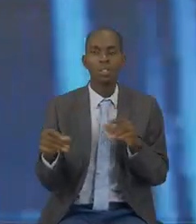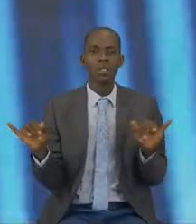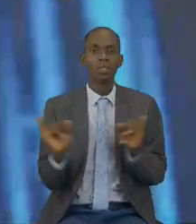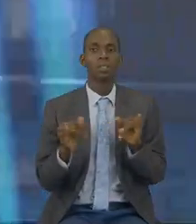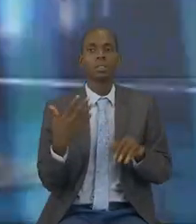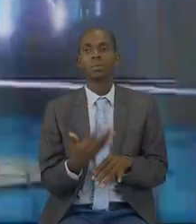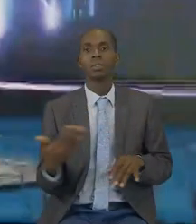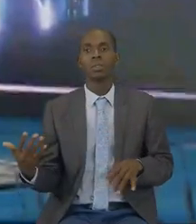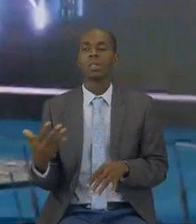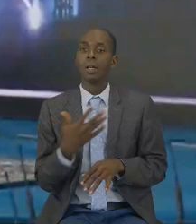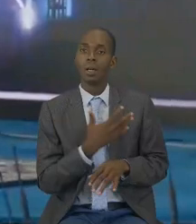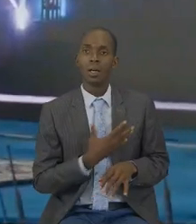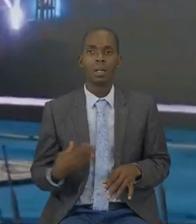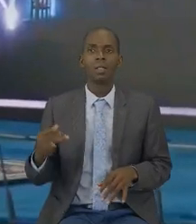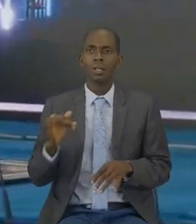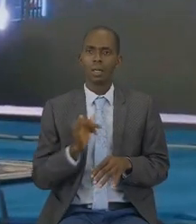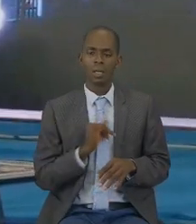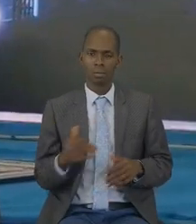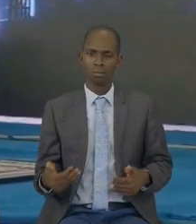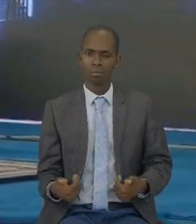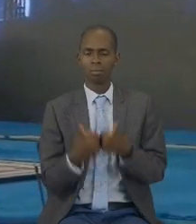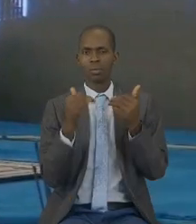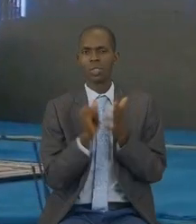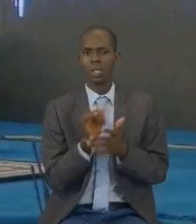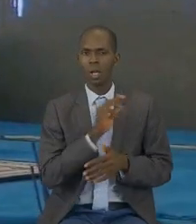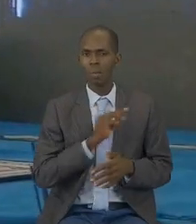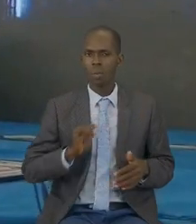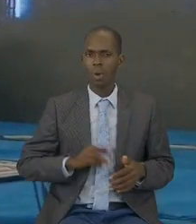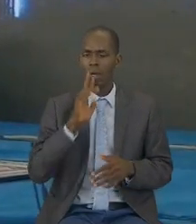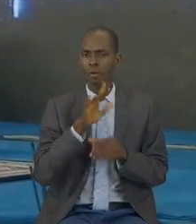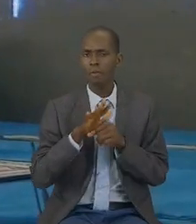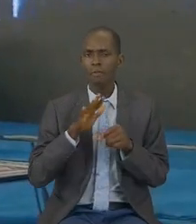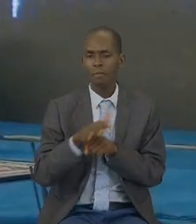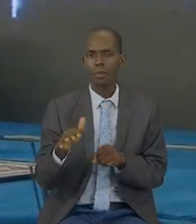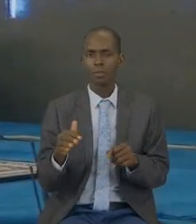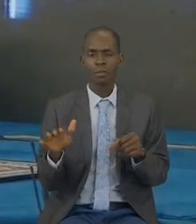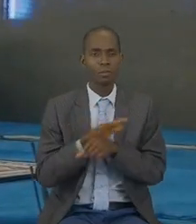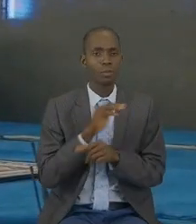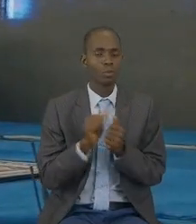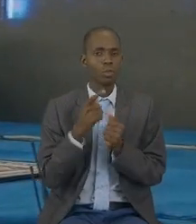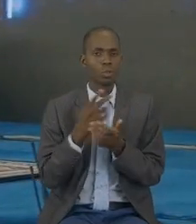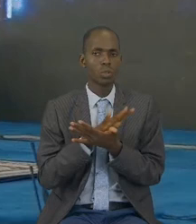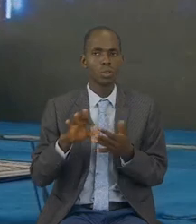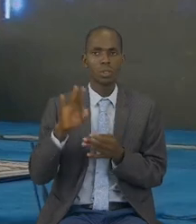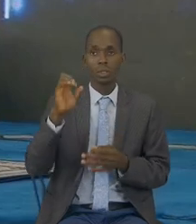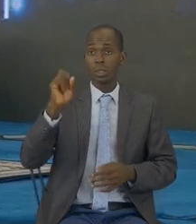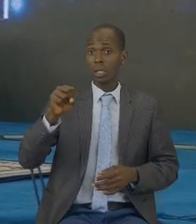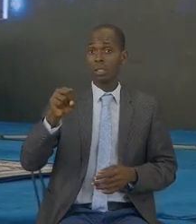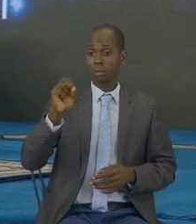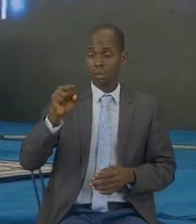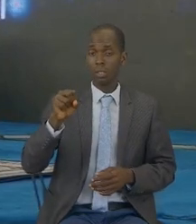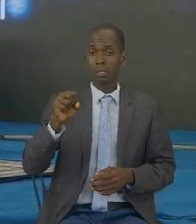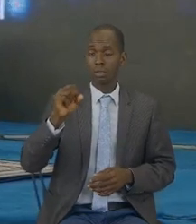And I challenge that member and I say, are you filled? Are you baptized in the Holy Ghost? He says, yes,